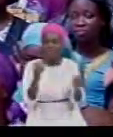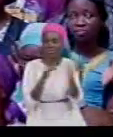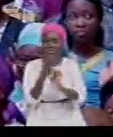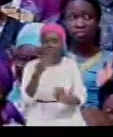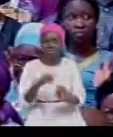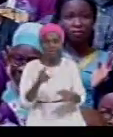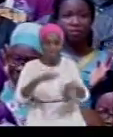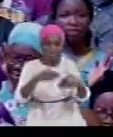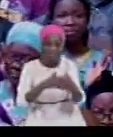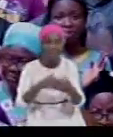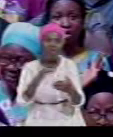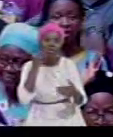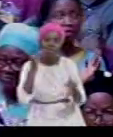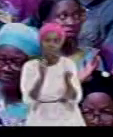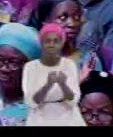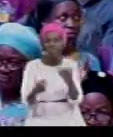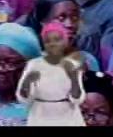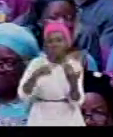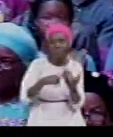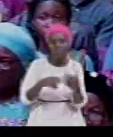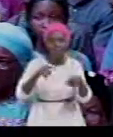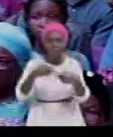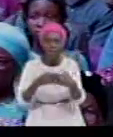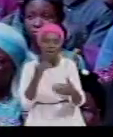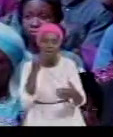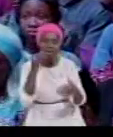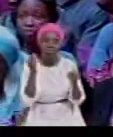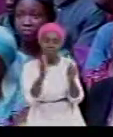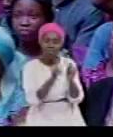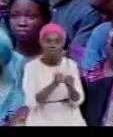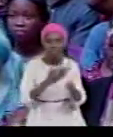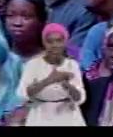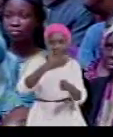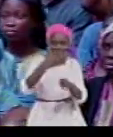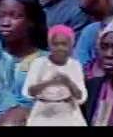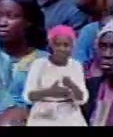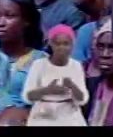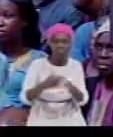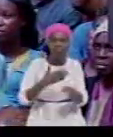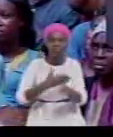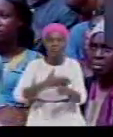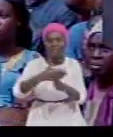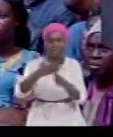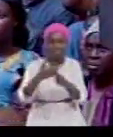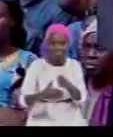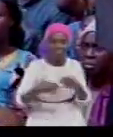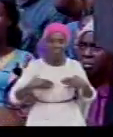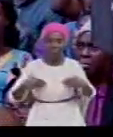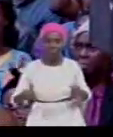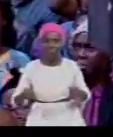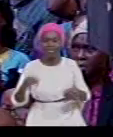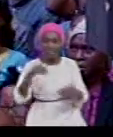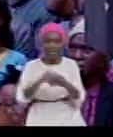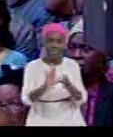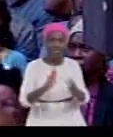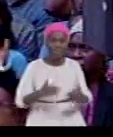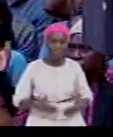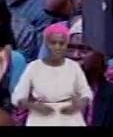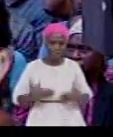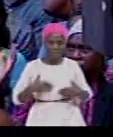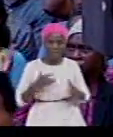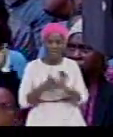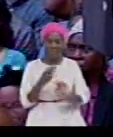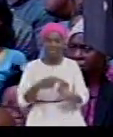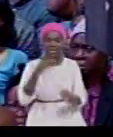with restoration, going home with total, complete healing in your body.